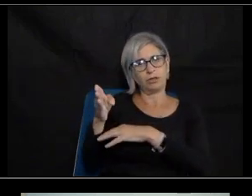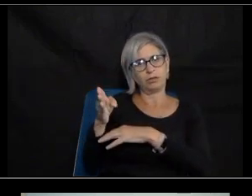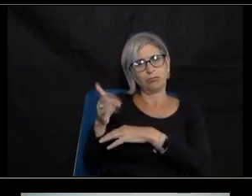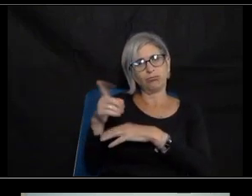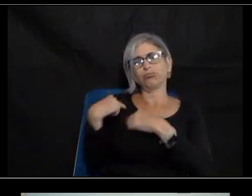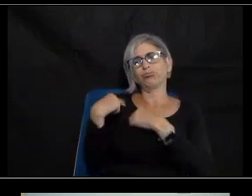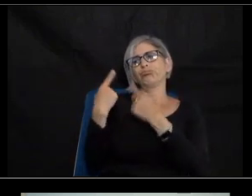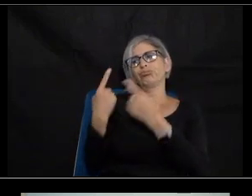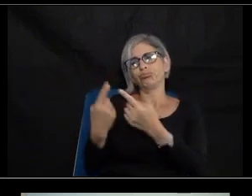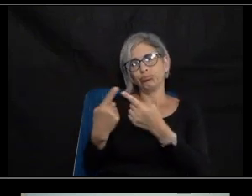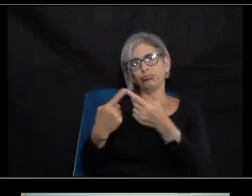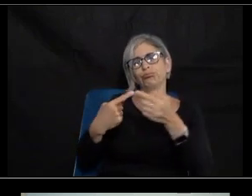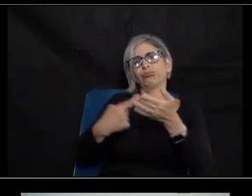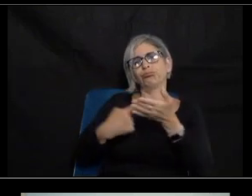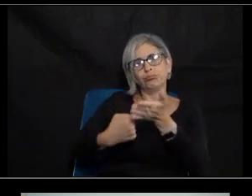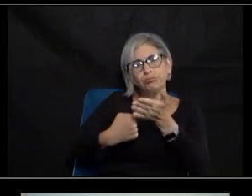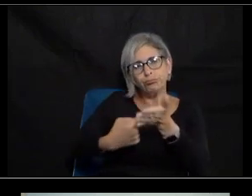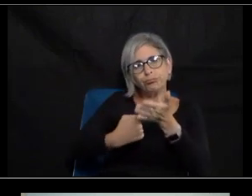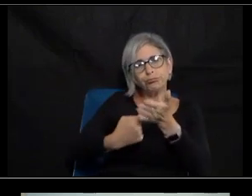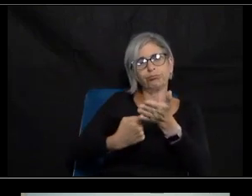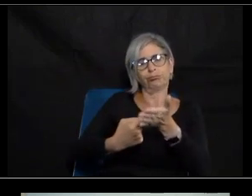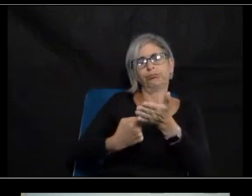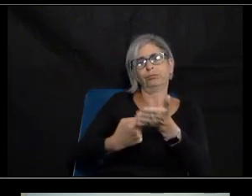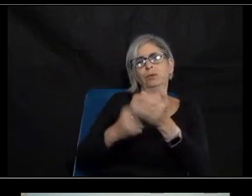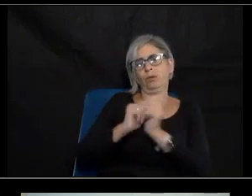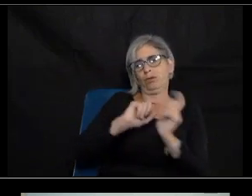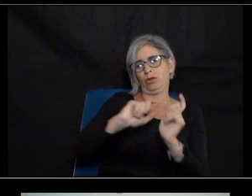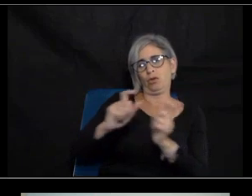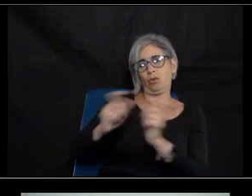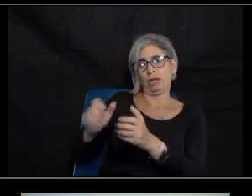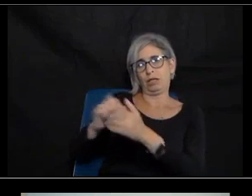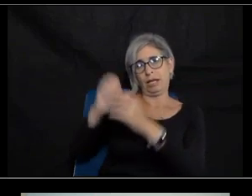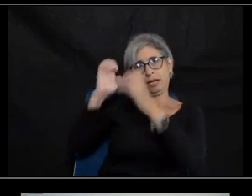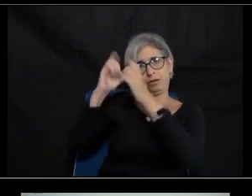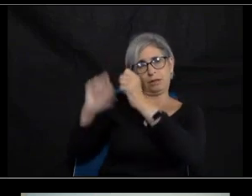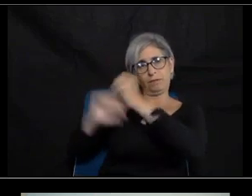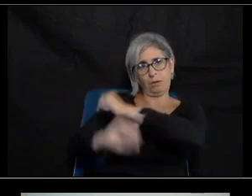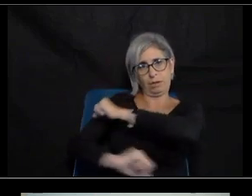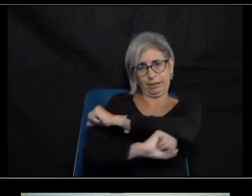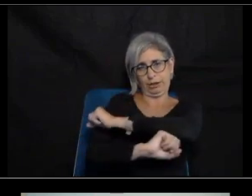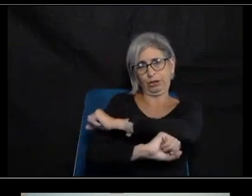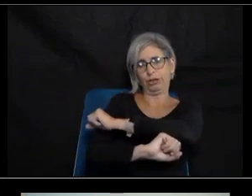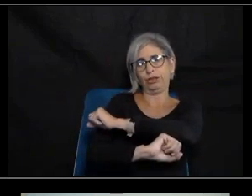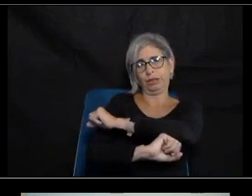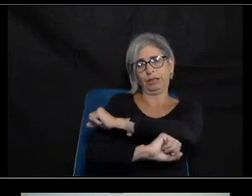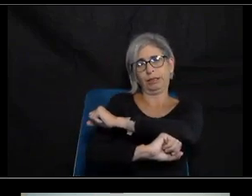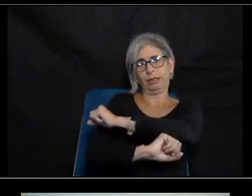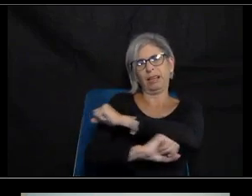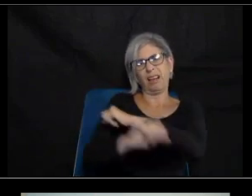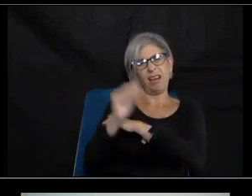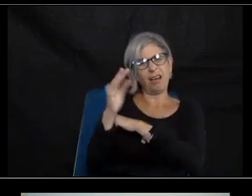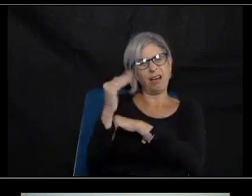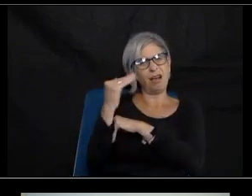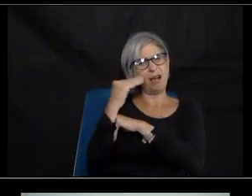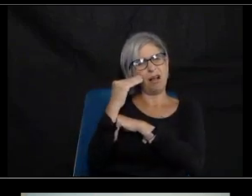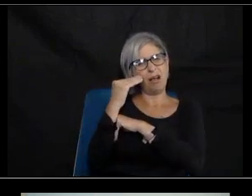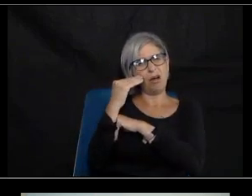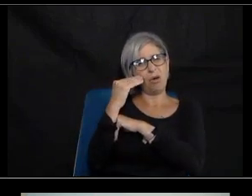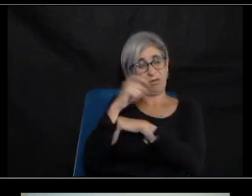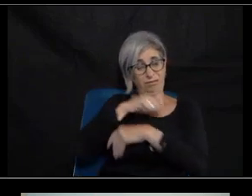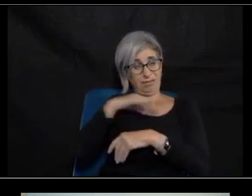that with our donation to the Education Foundation. I know that our city